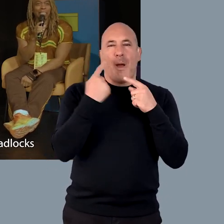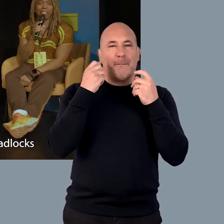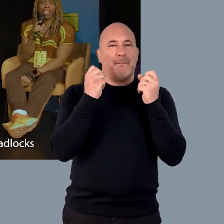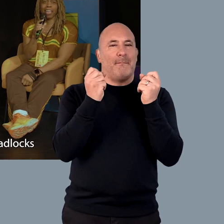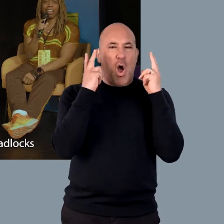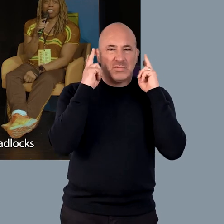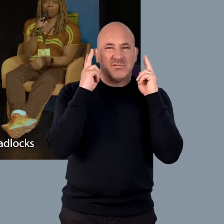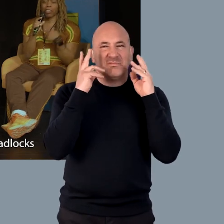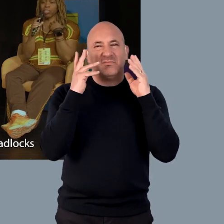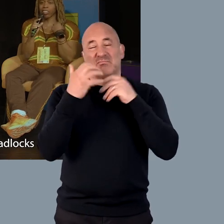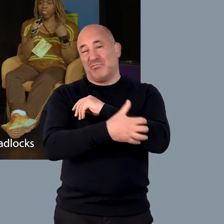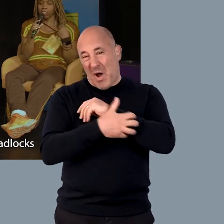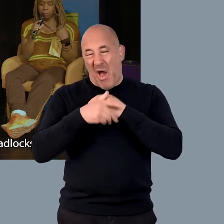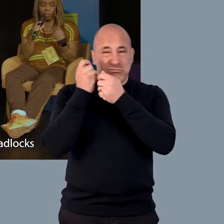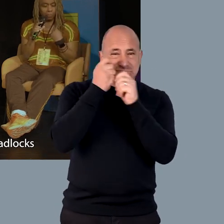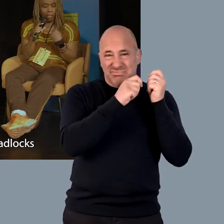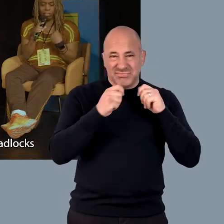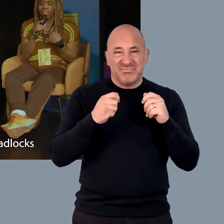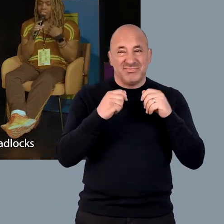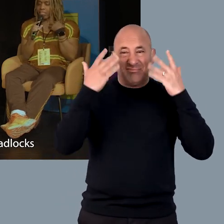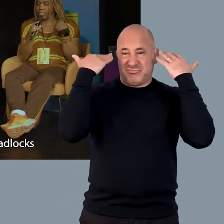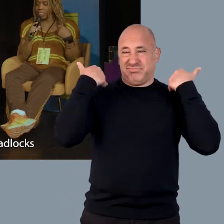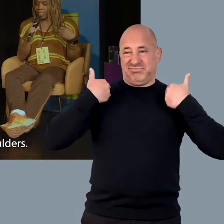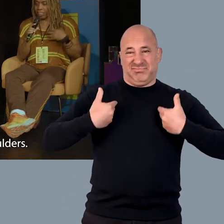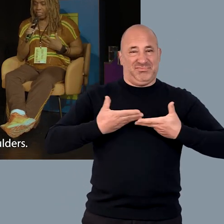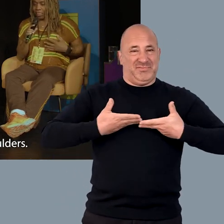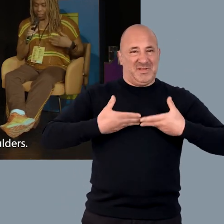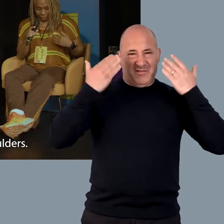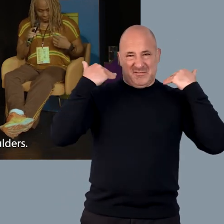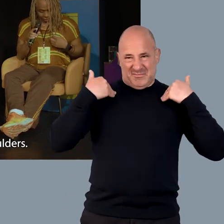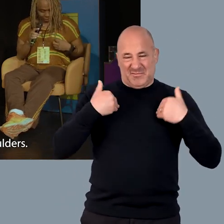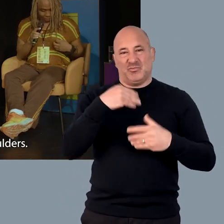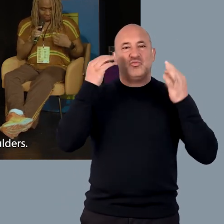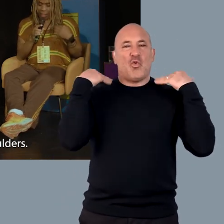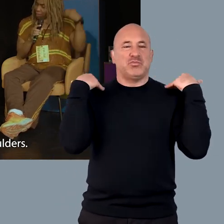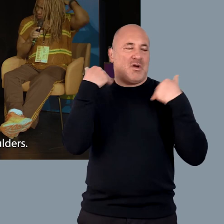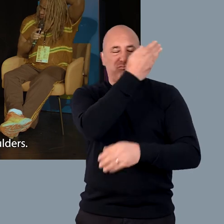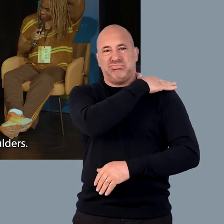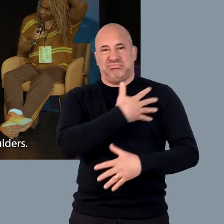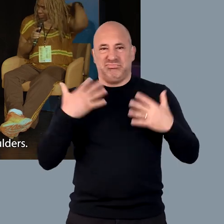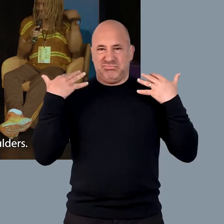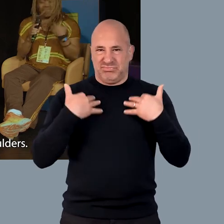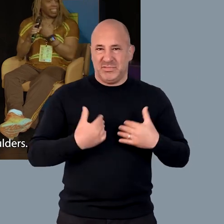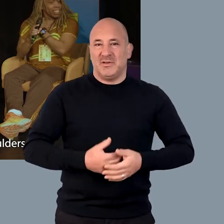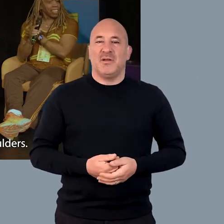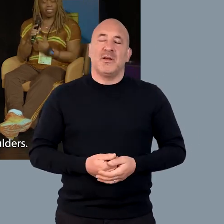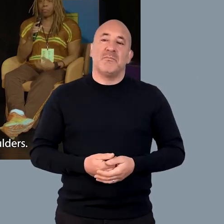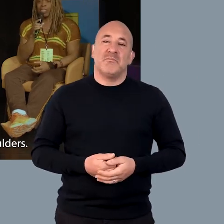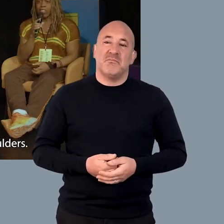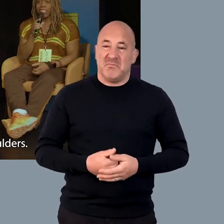with blonde dreadlocks, blonde and brown dreadlocks that go down to my chest,